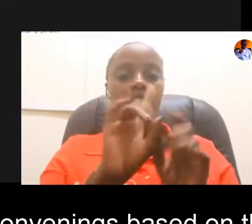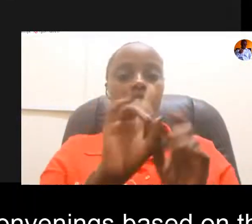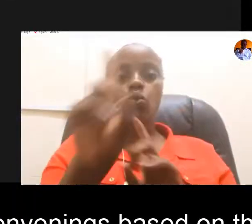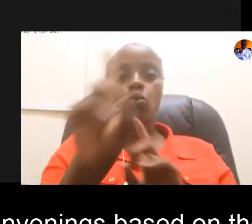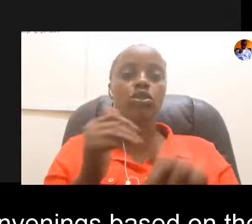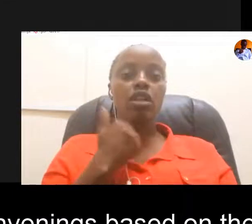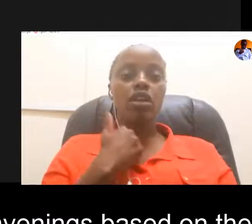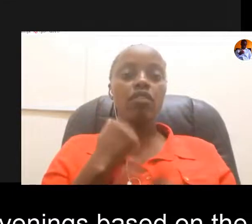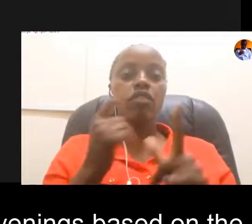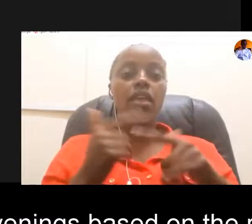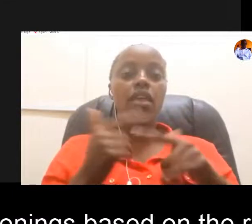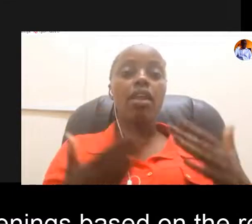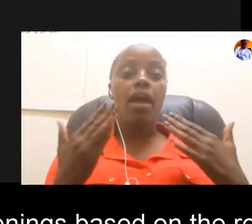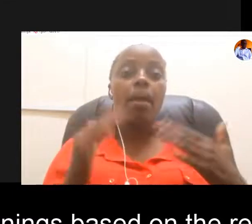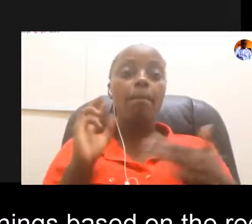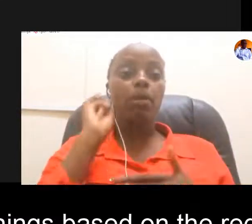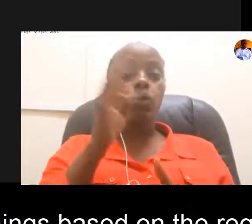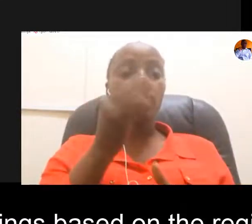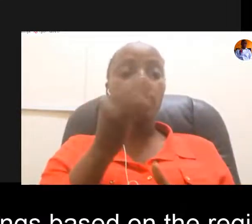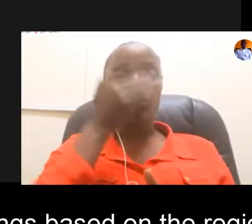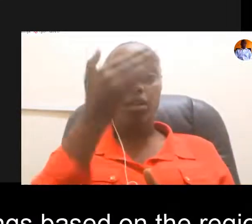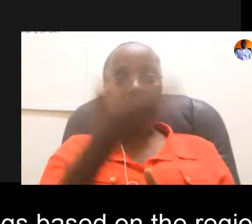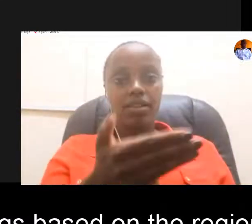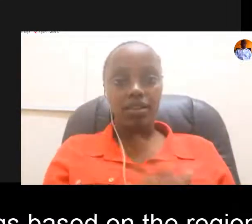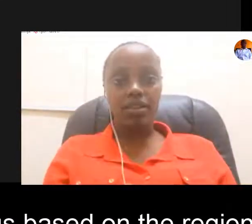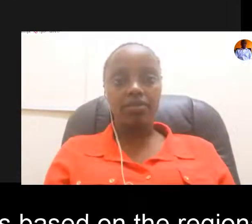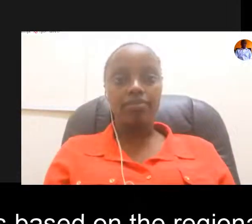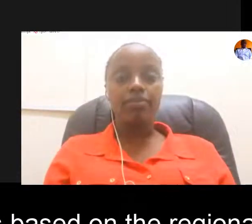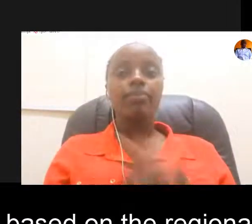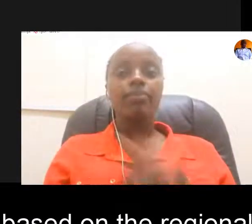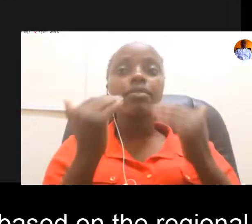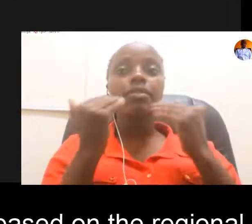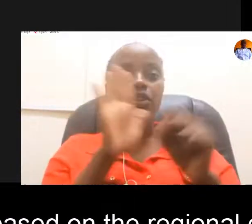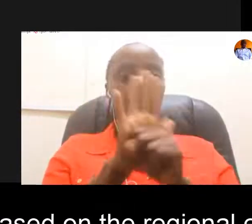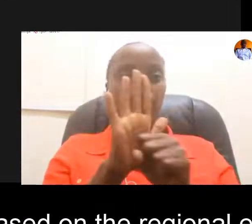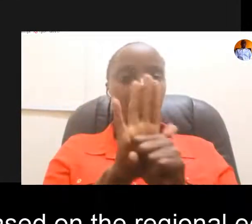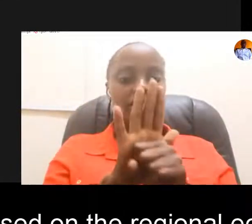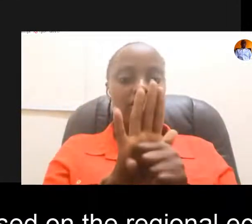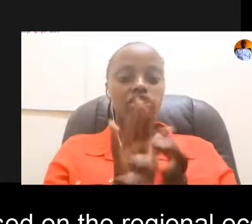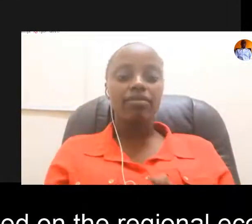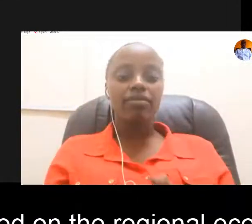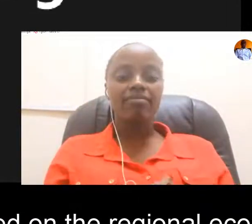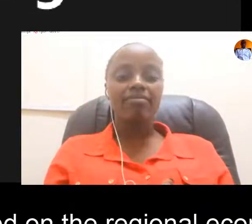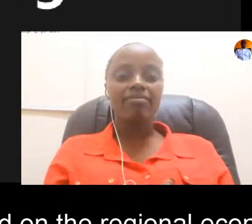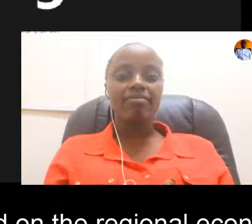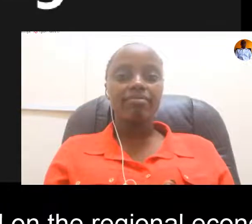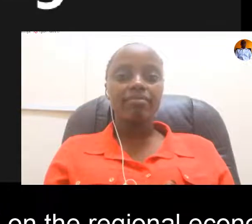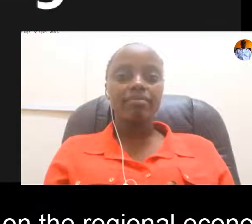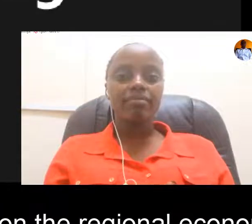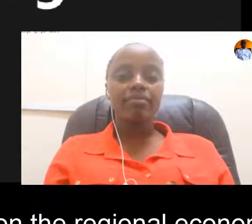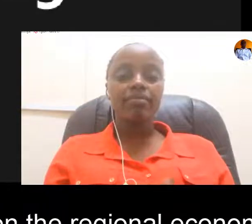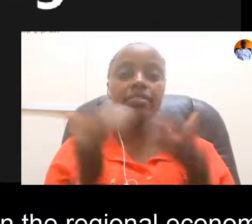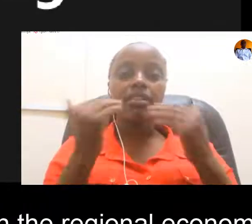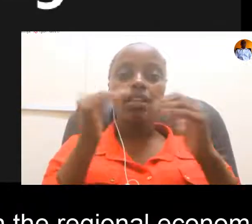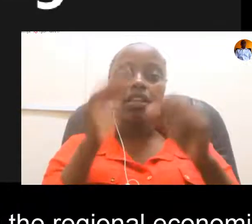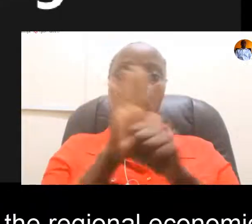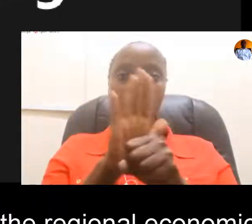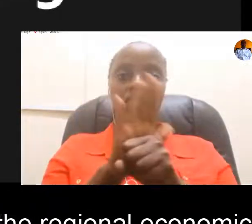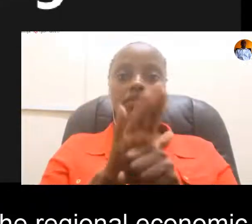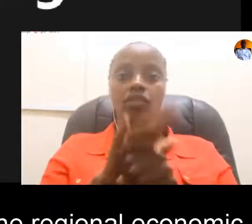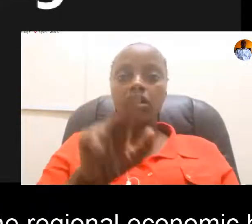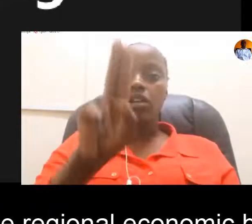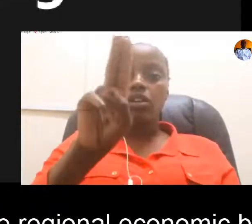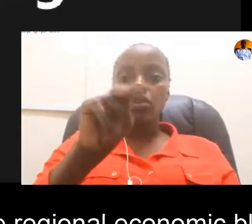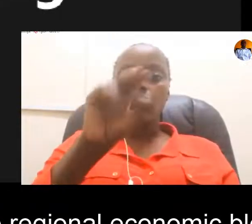be happy to respond. Thank you very much. Thank you very much, UNICEF.